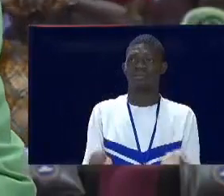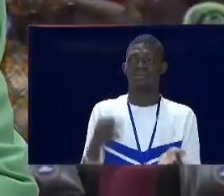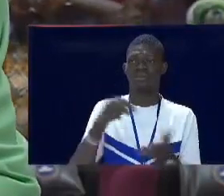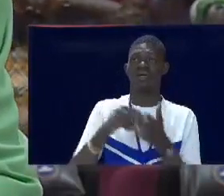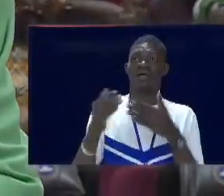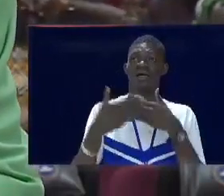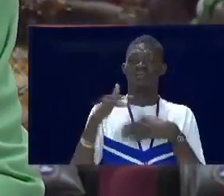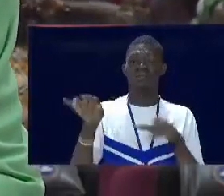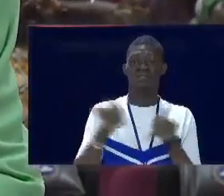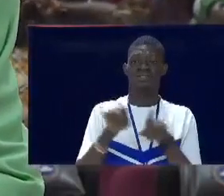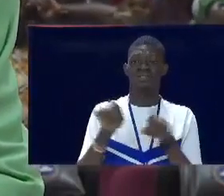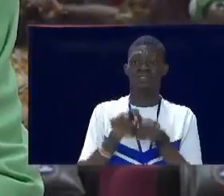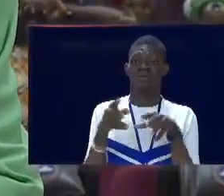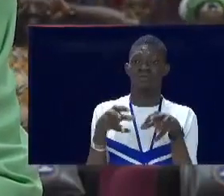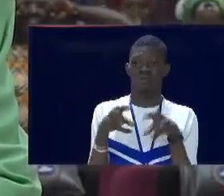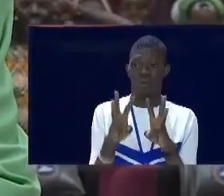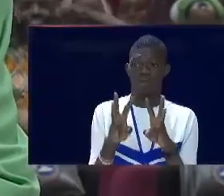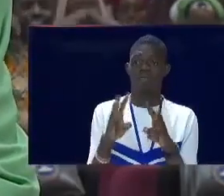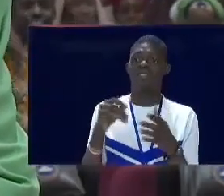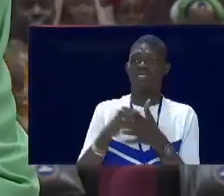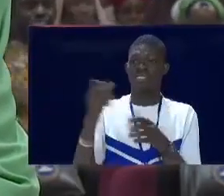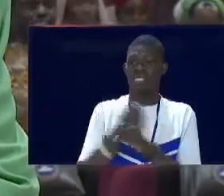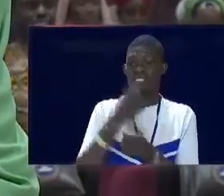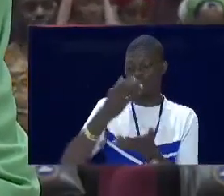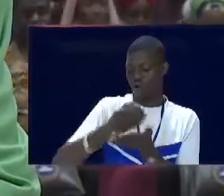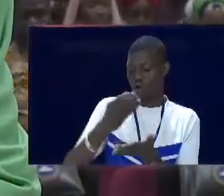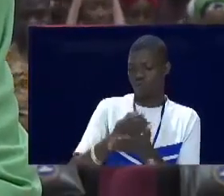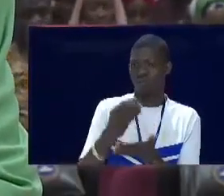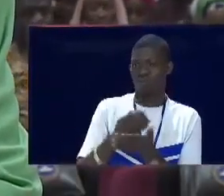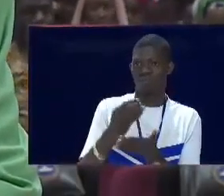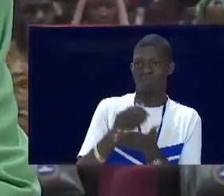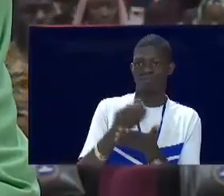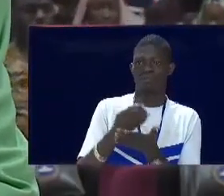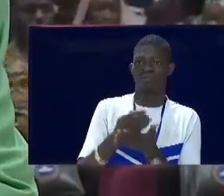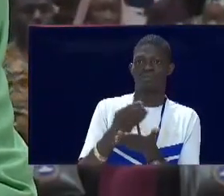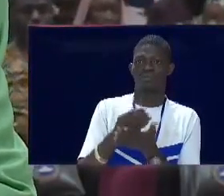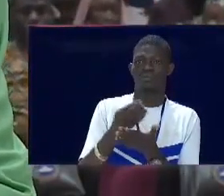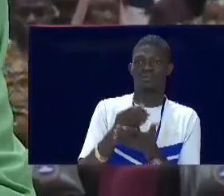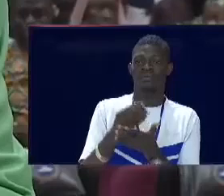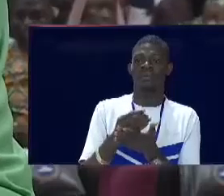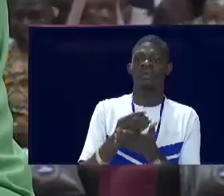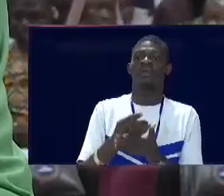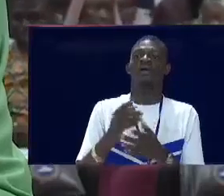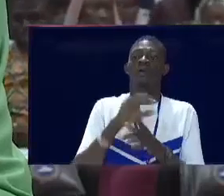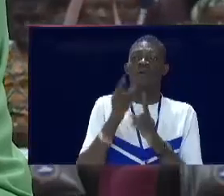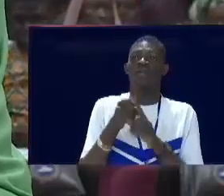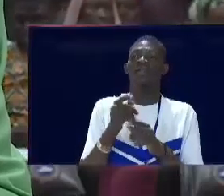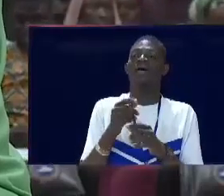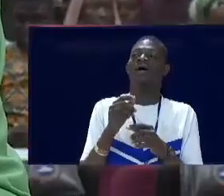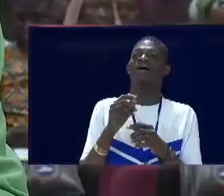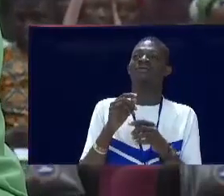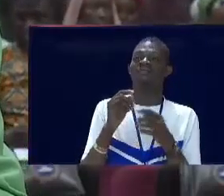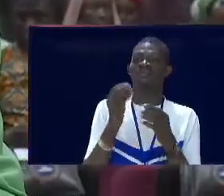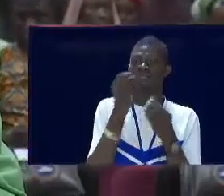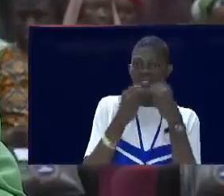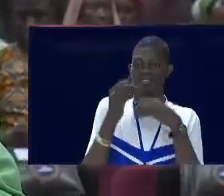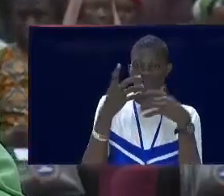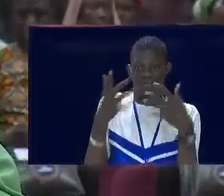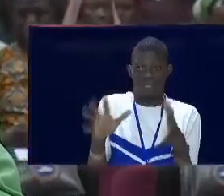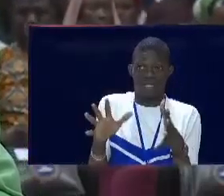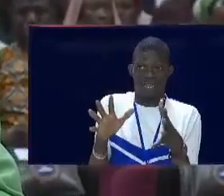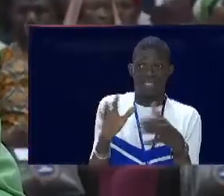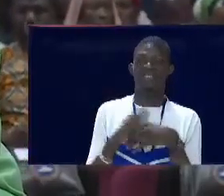After the same manner also he took the cup. Gegebe elusi mu ago. When he has stopped